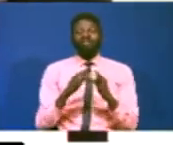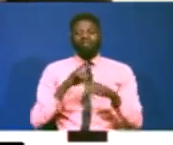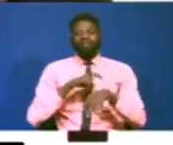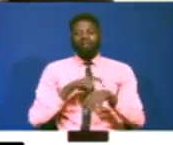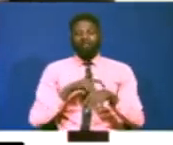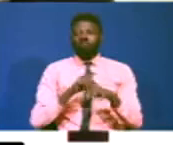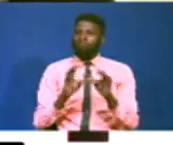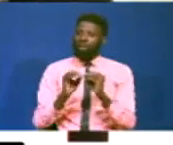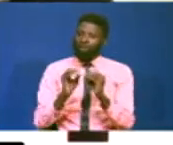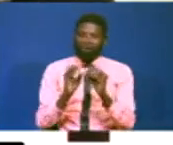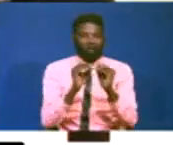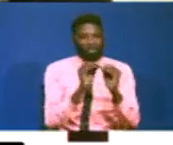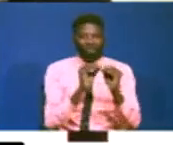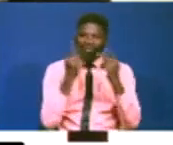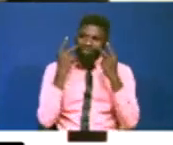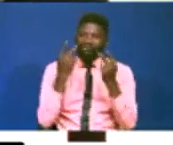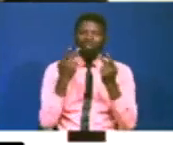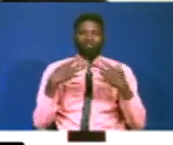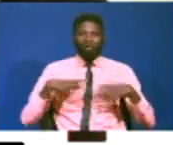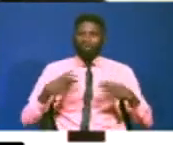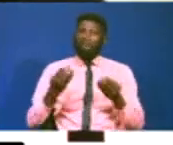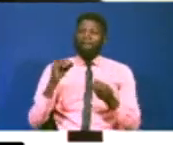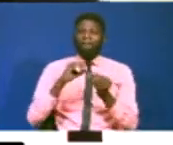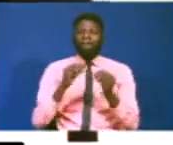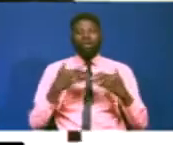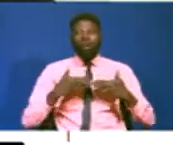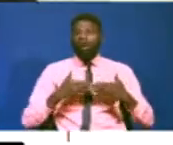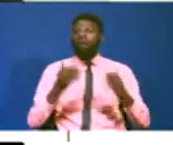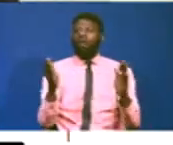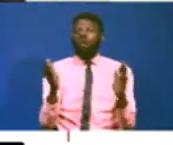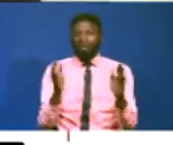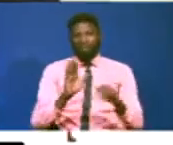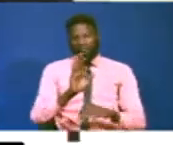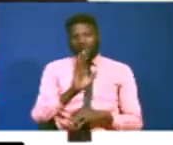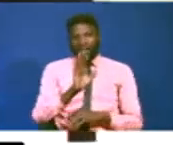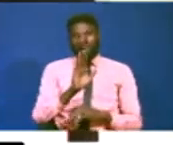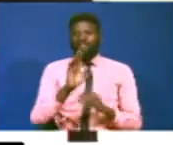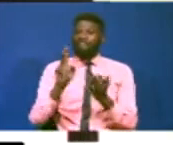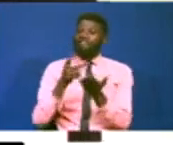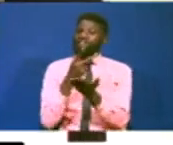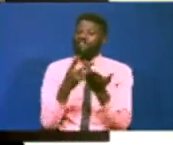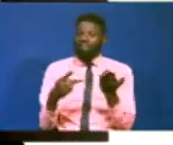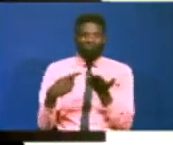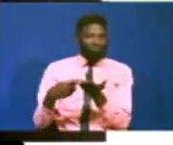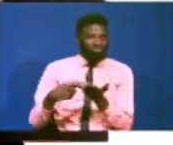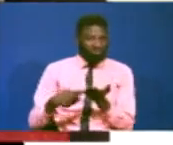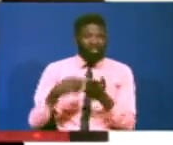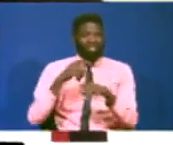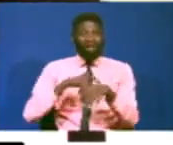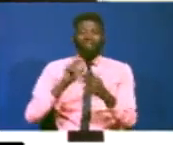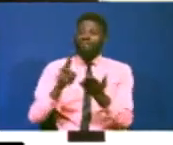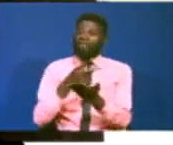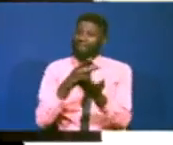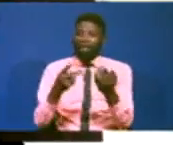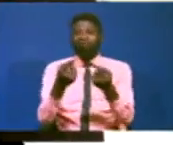see people are more open, yeah, to discuss their failures. And you know what? When you discuss your failures, you don't know who's in the room.